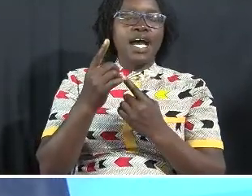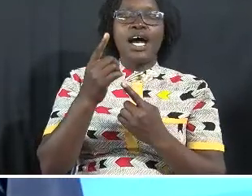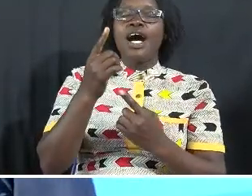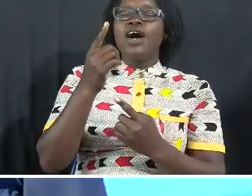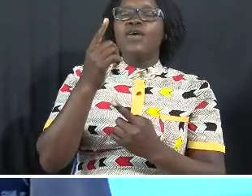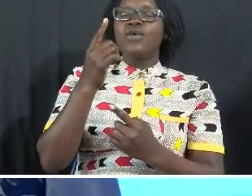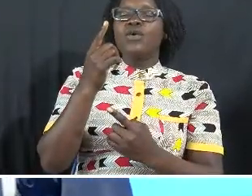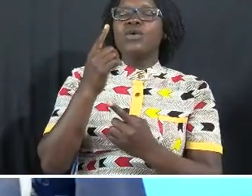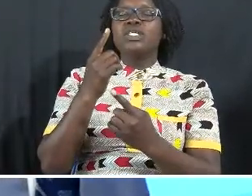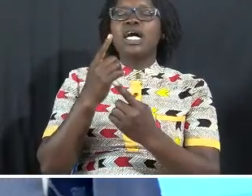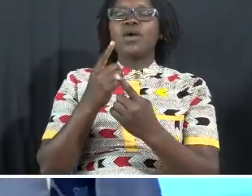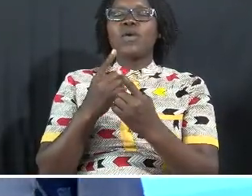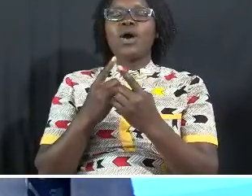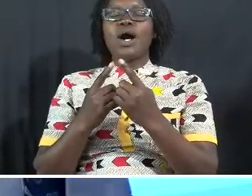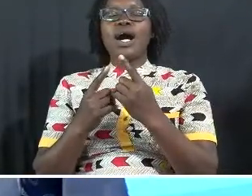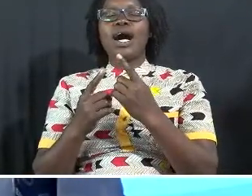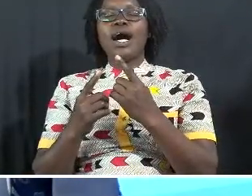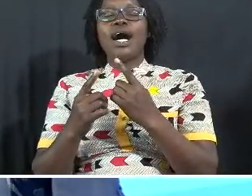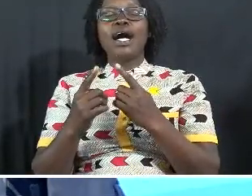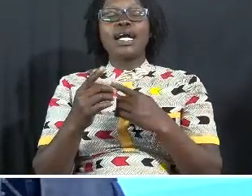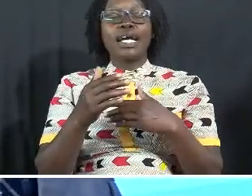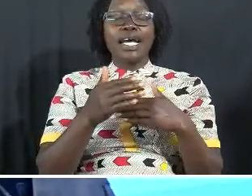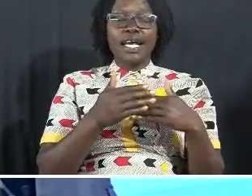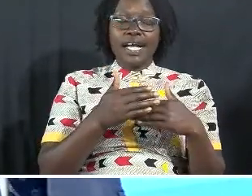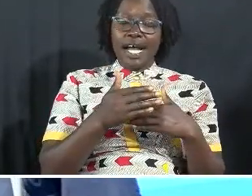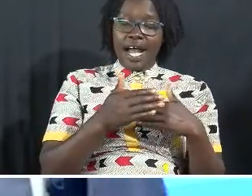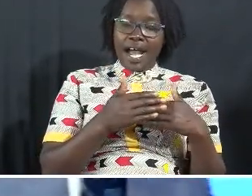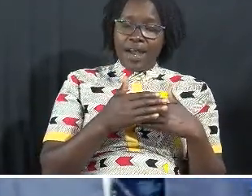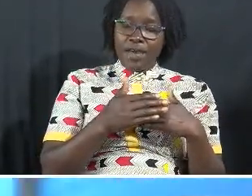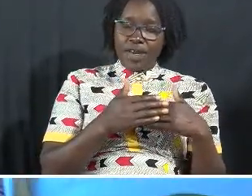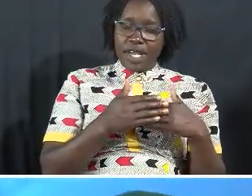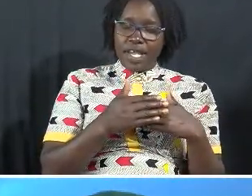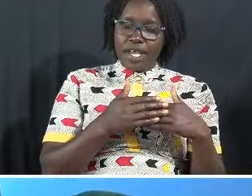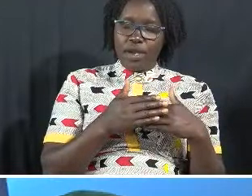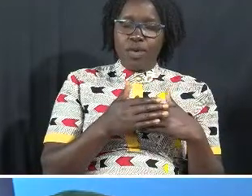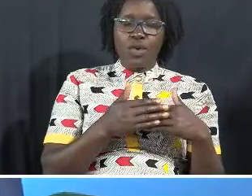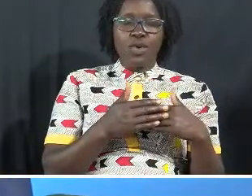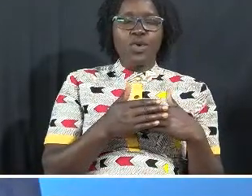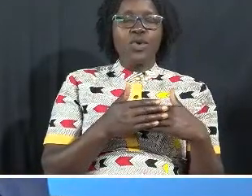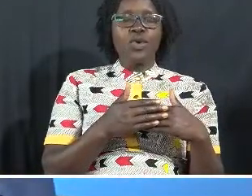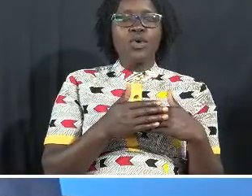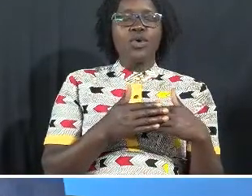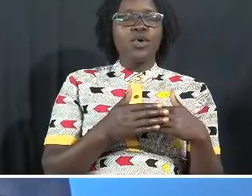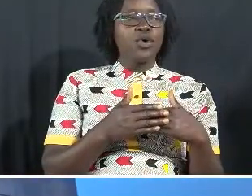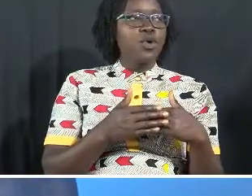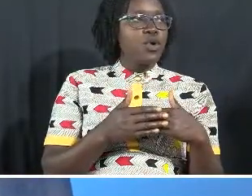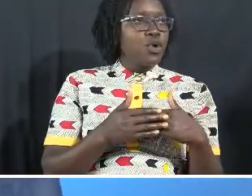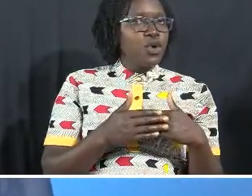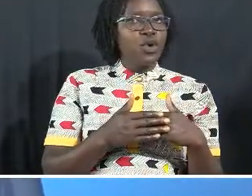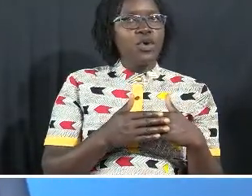nakuja, kuja kwake karibu.